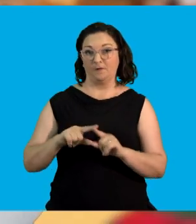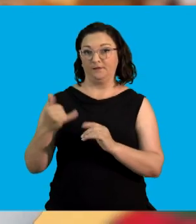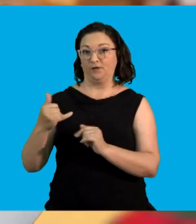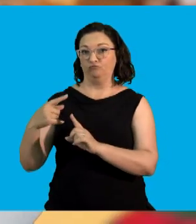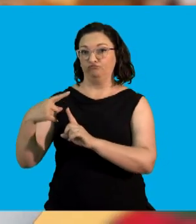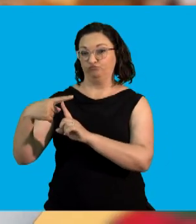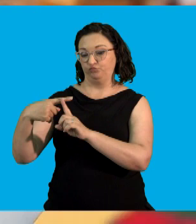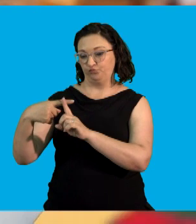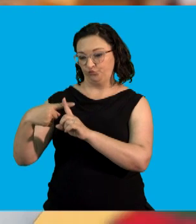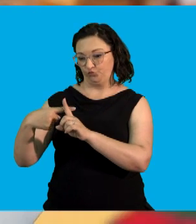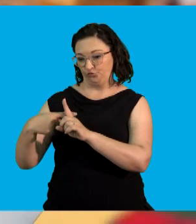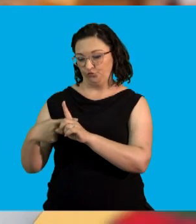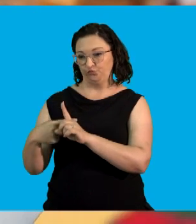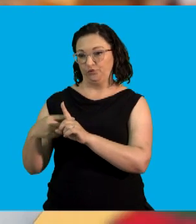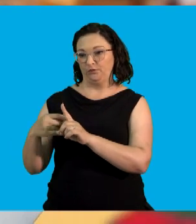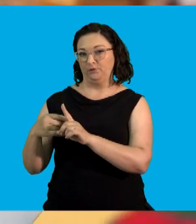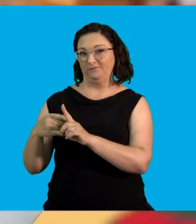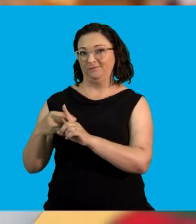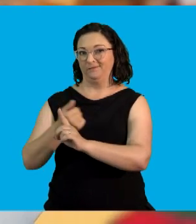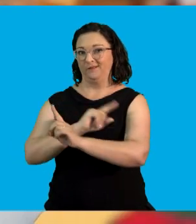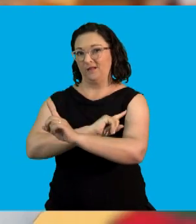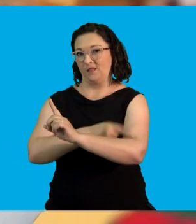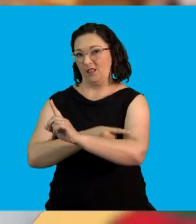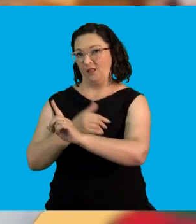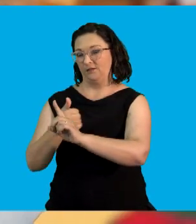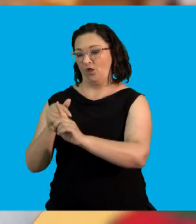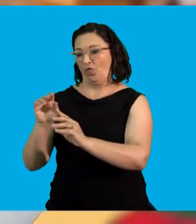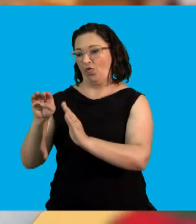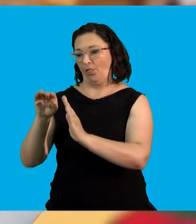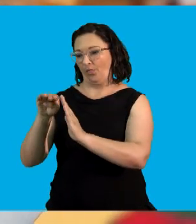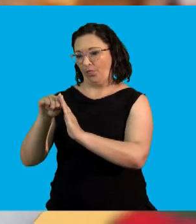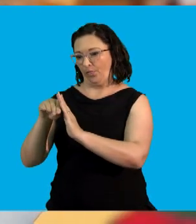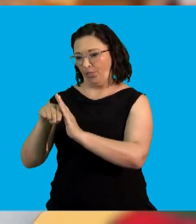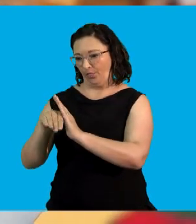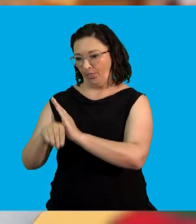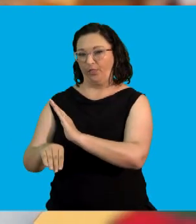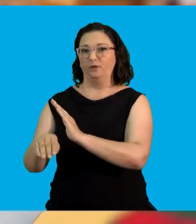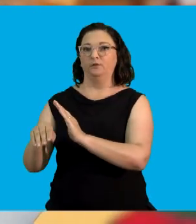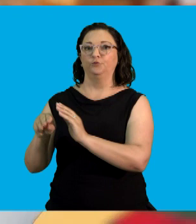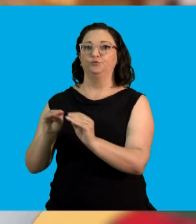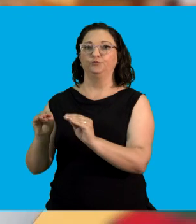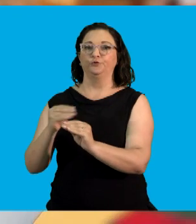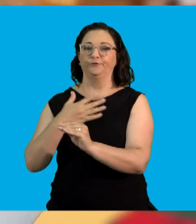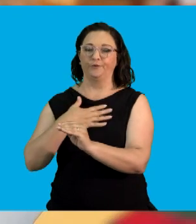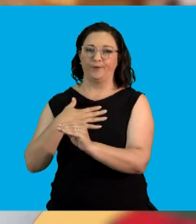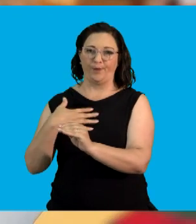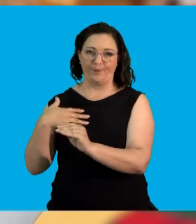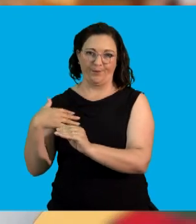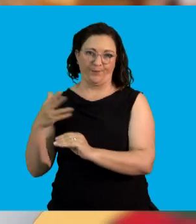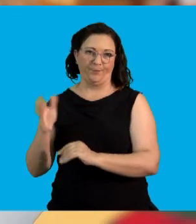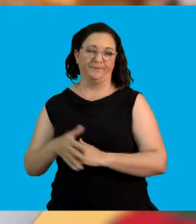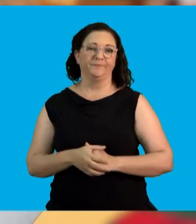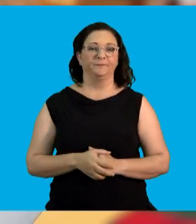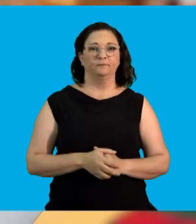And when we decrease the temperature, the kinetic energy of those particles is going to decrease. That means that they are going to move